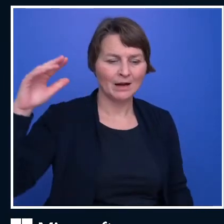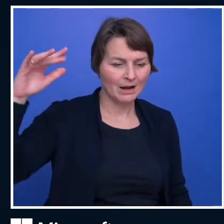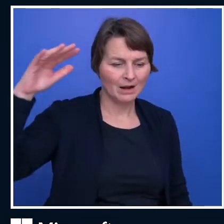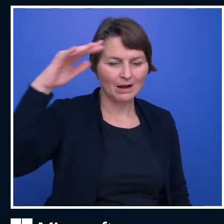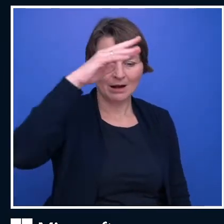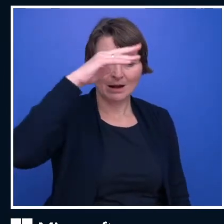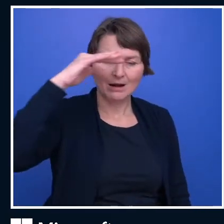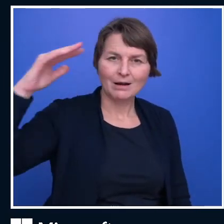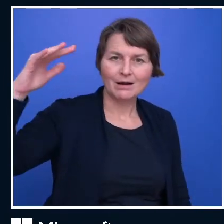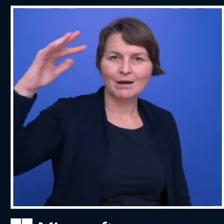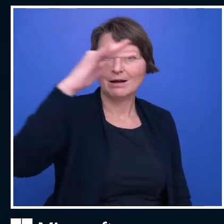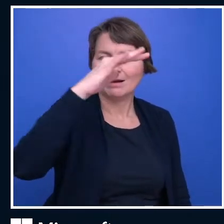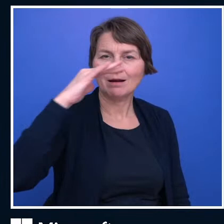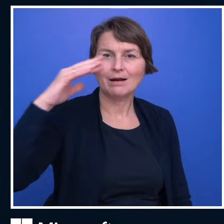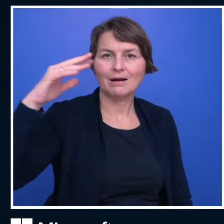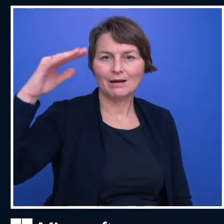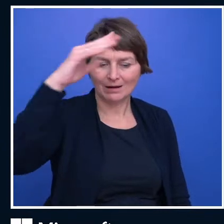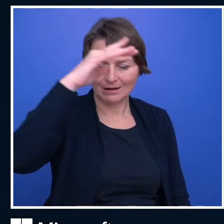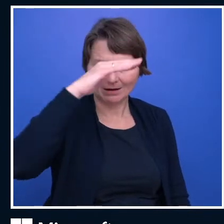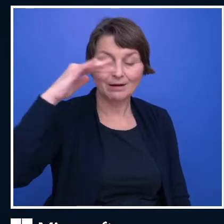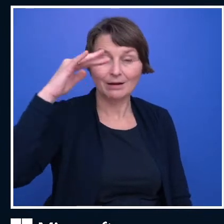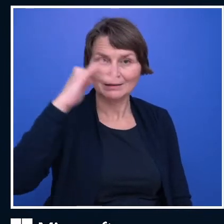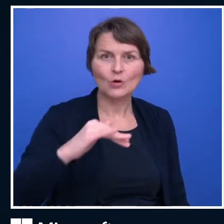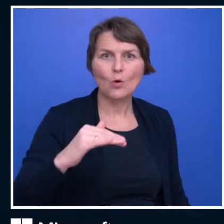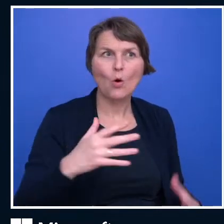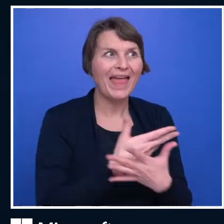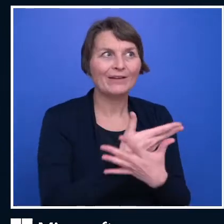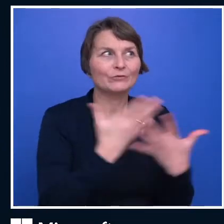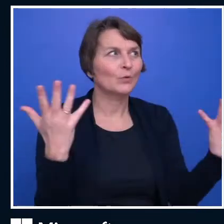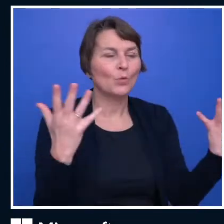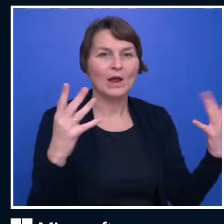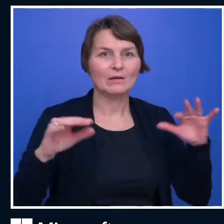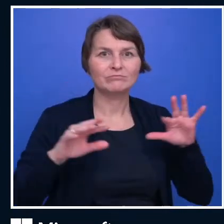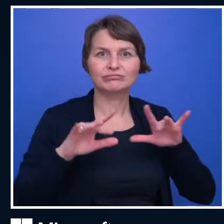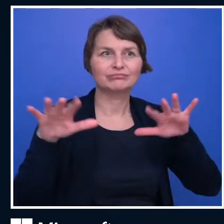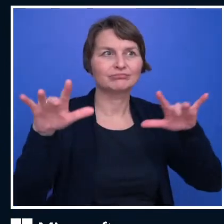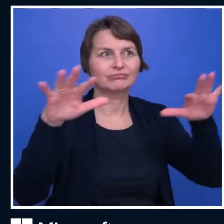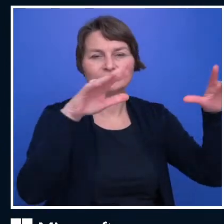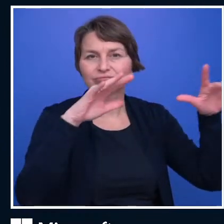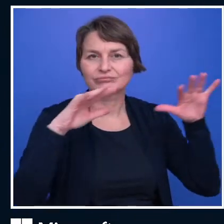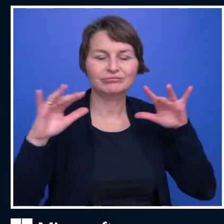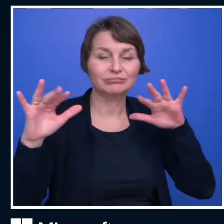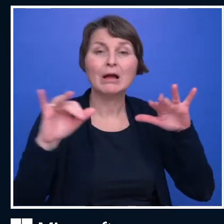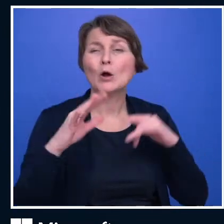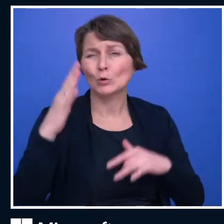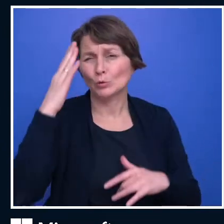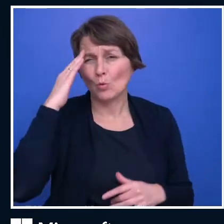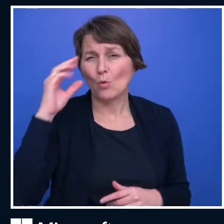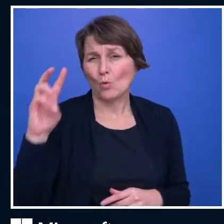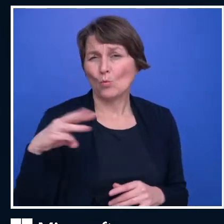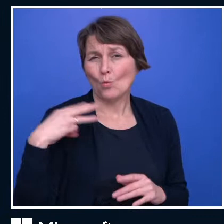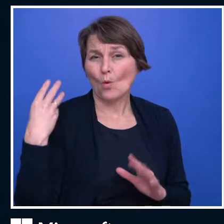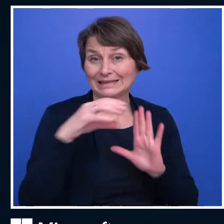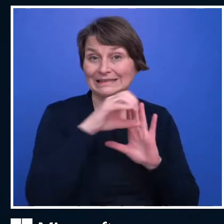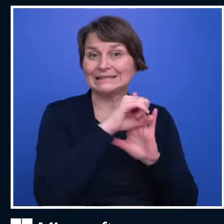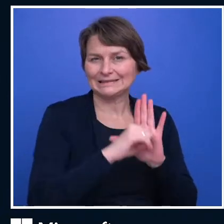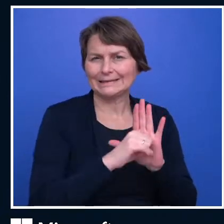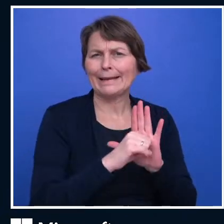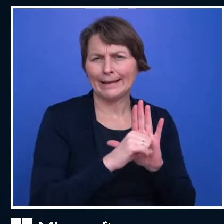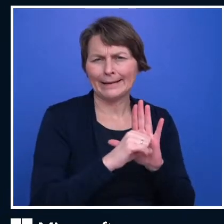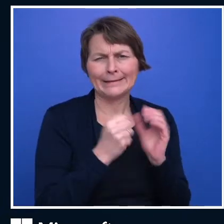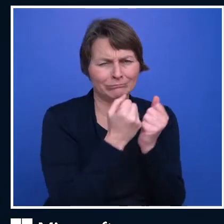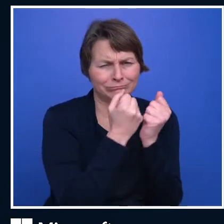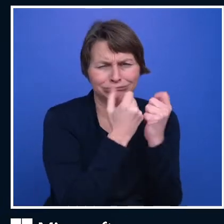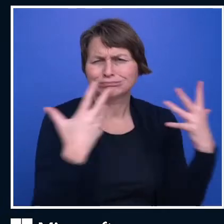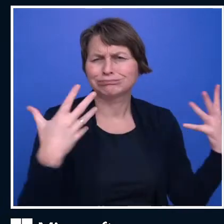block in the entire city. And so we know that Washington State has crows because they're smaller and have a